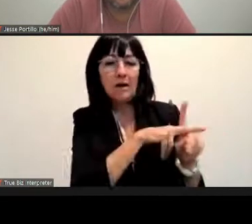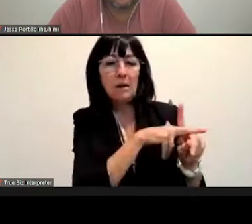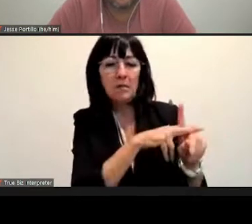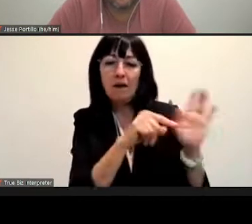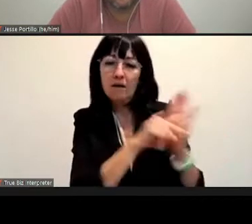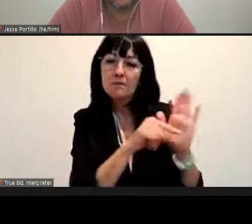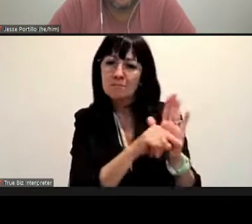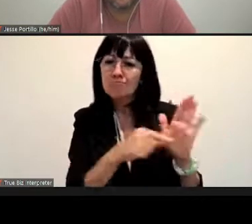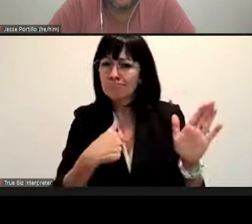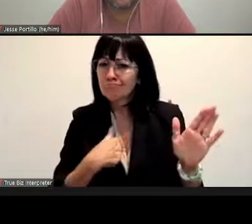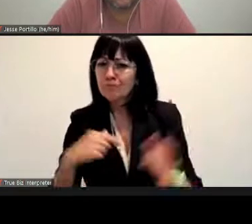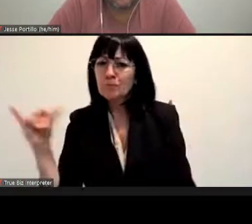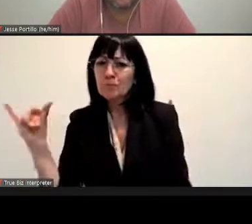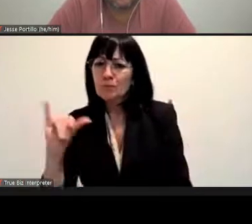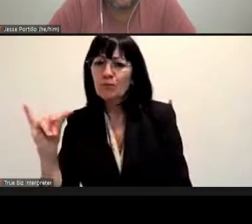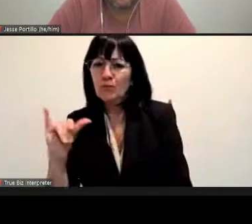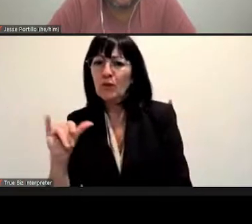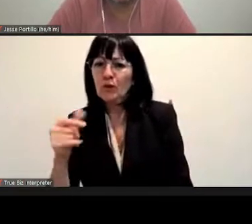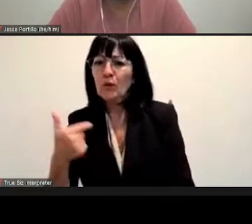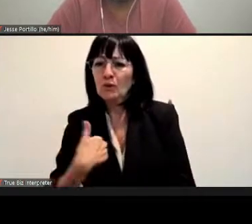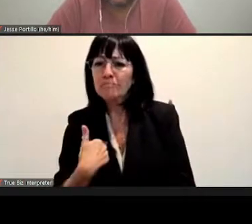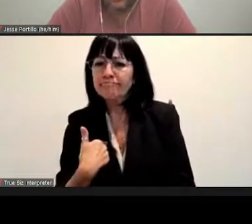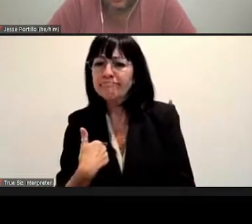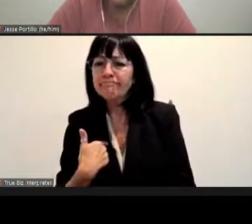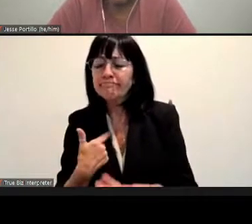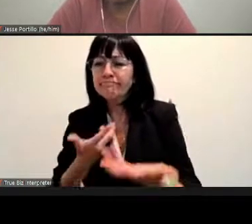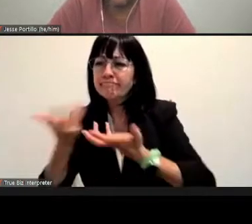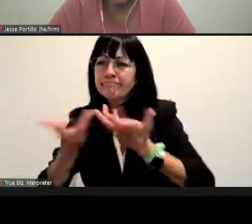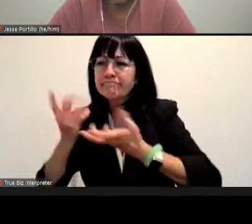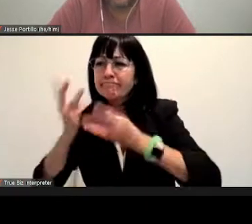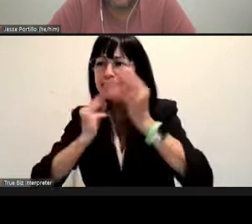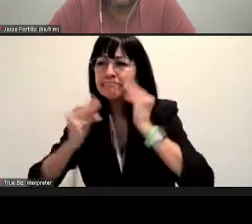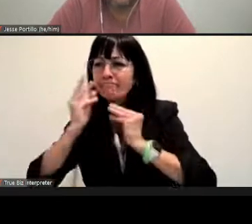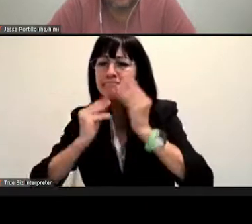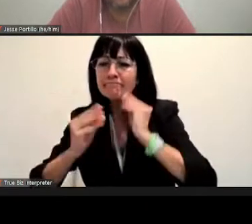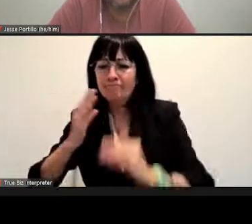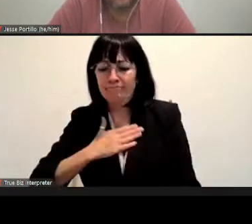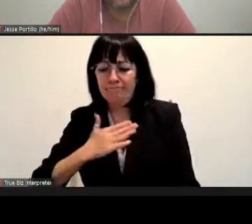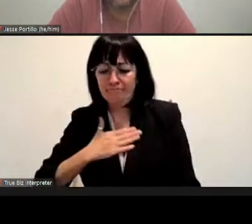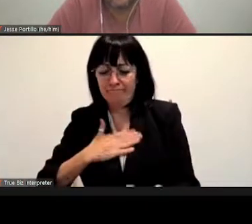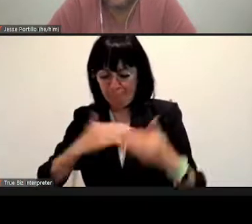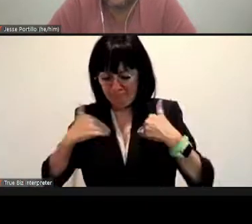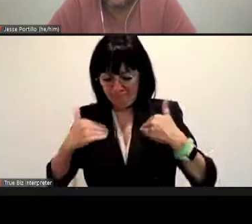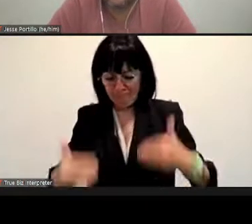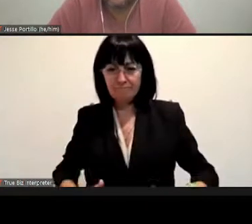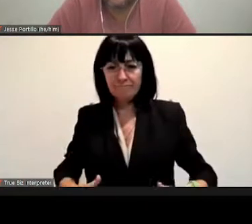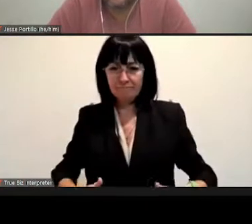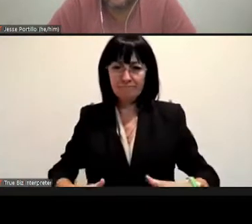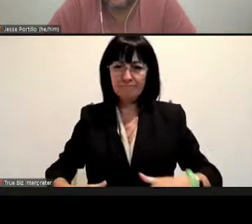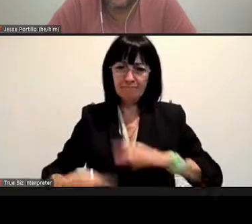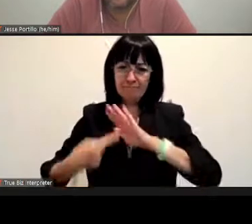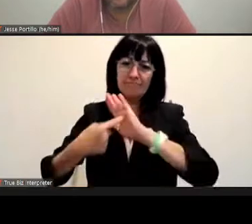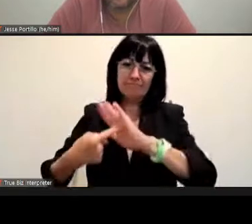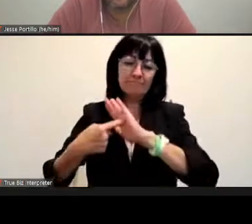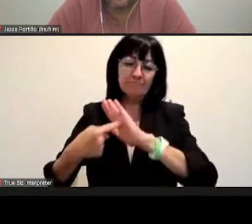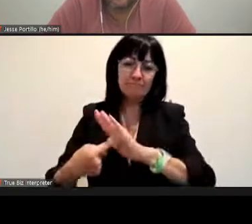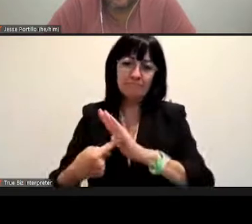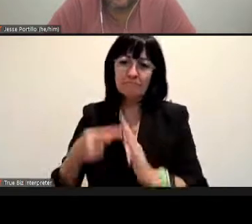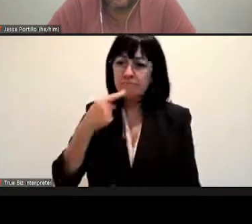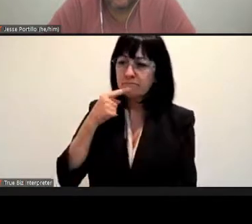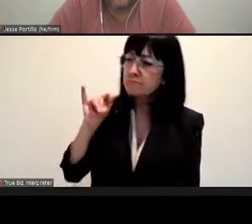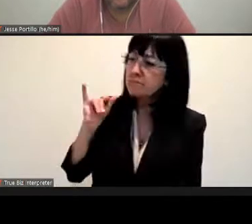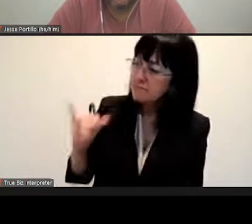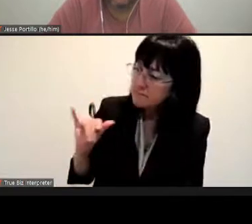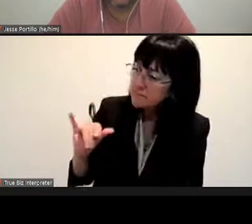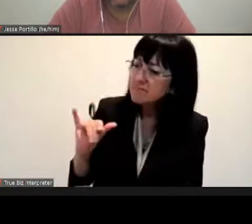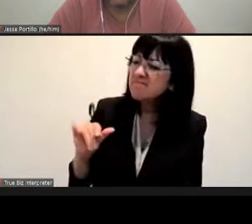own body image, a lot of times that self-talk that is like defensive, that they're protecting themselves, it's like, oh, you're not considering how this is making everyone